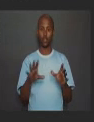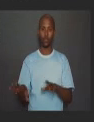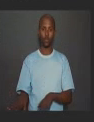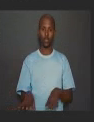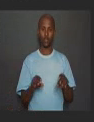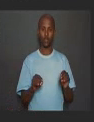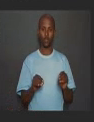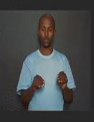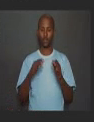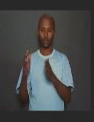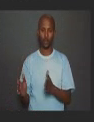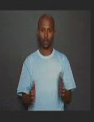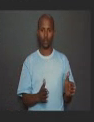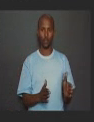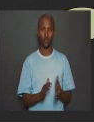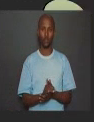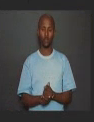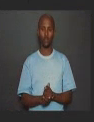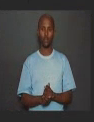Students, let's get ready.